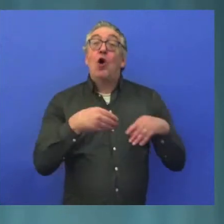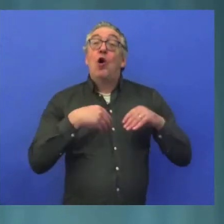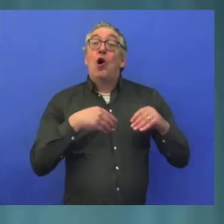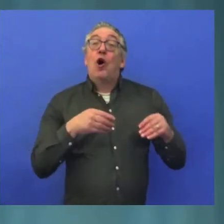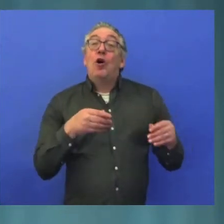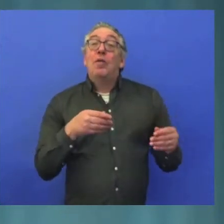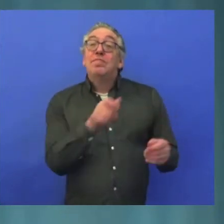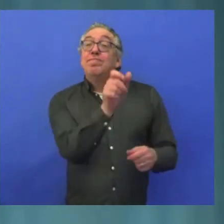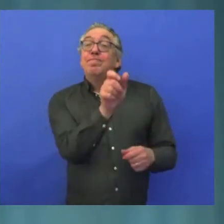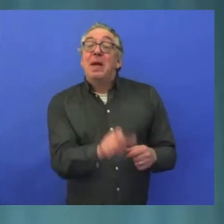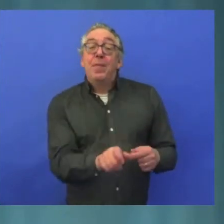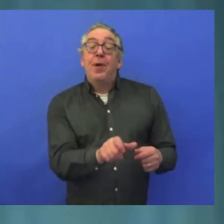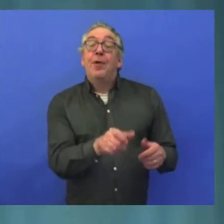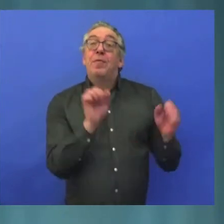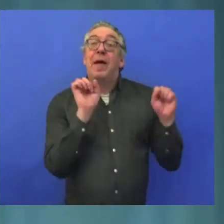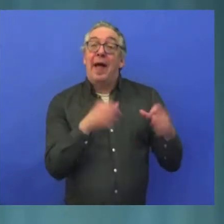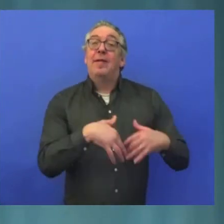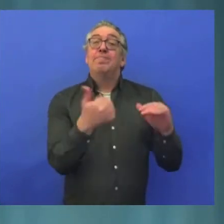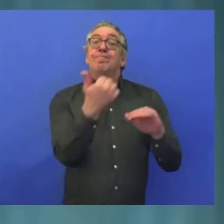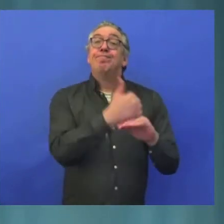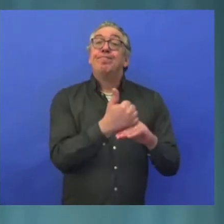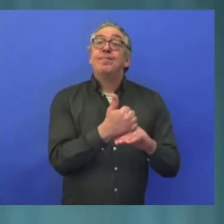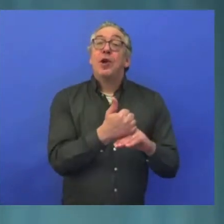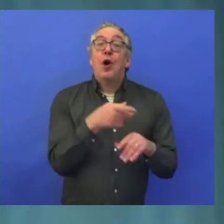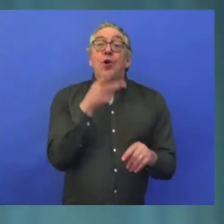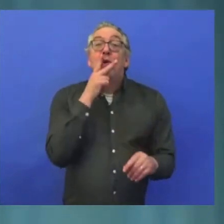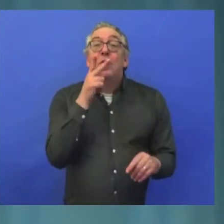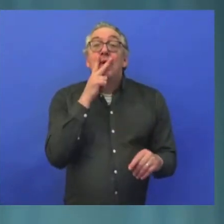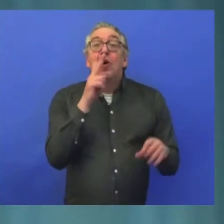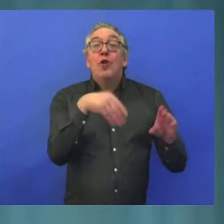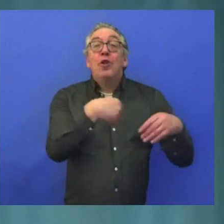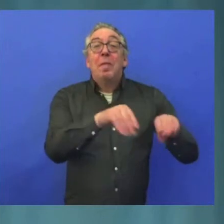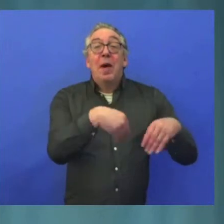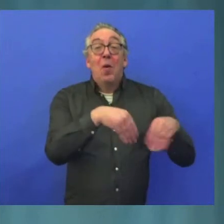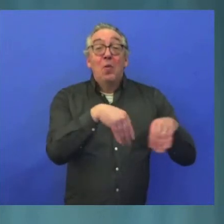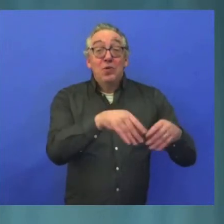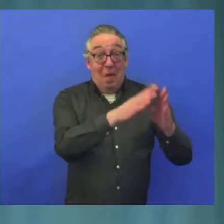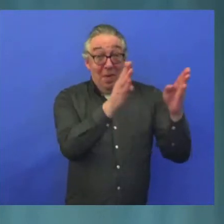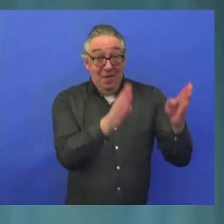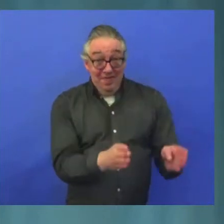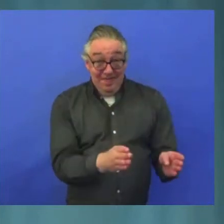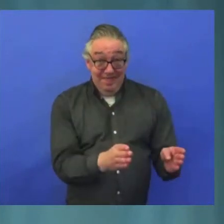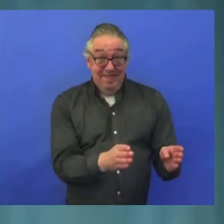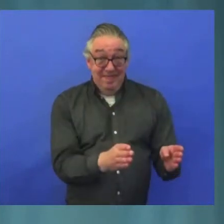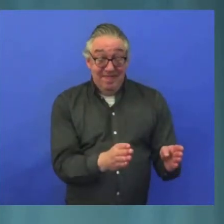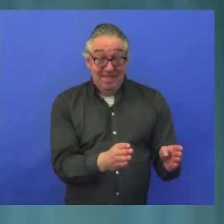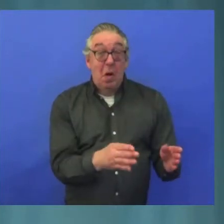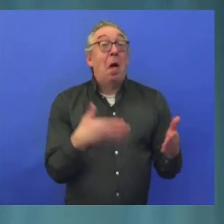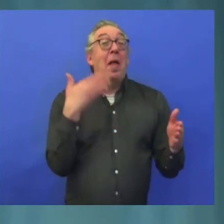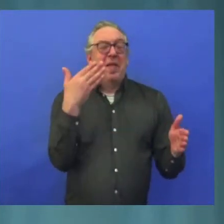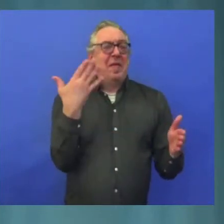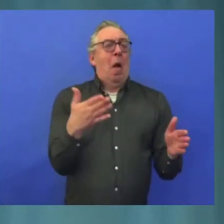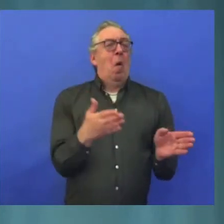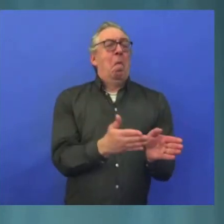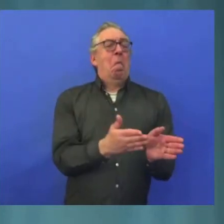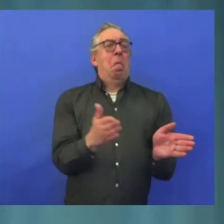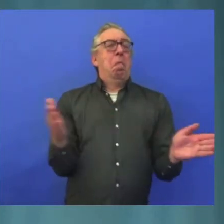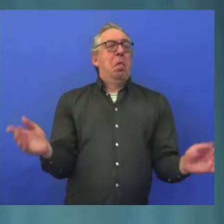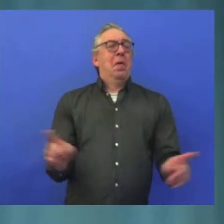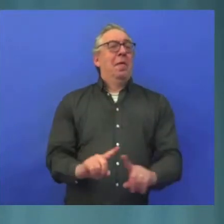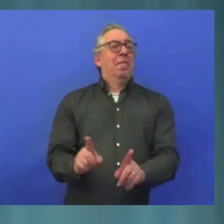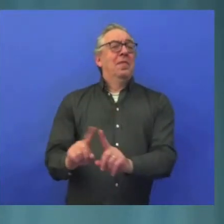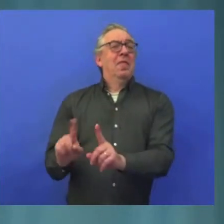this option. You could also, as a person with disability, you can also be